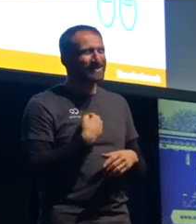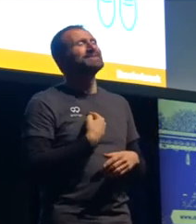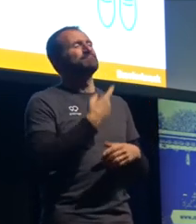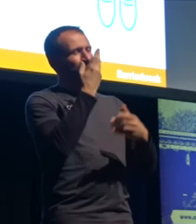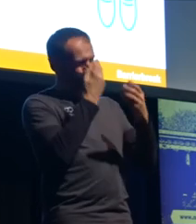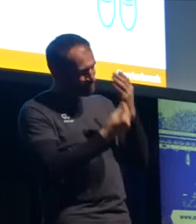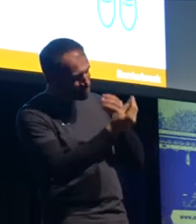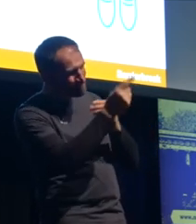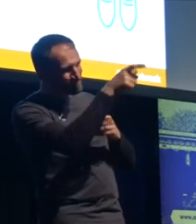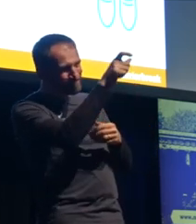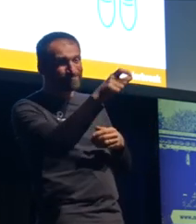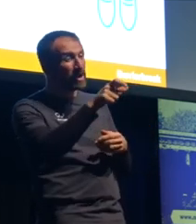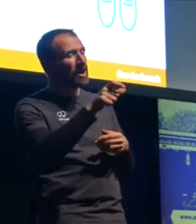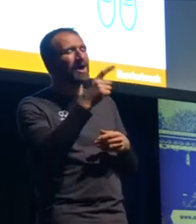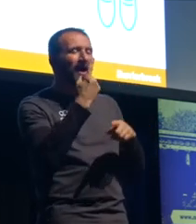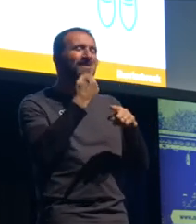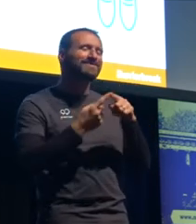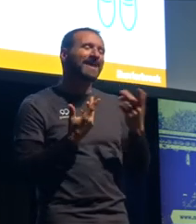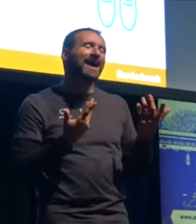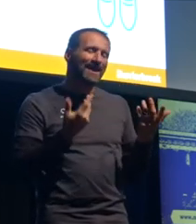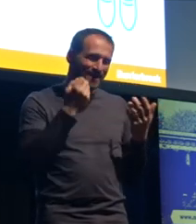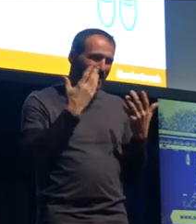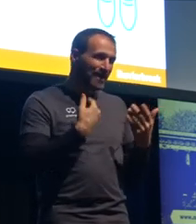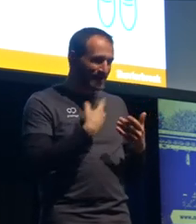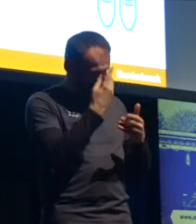That's just one part of it, right?